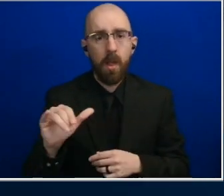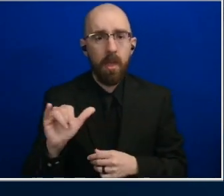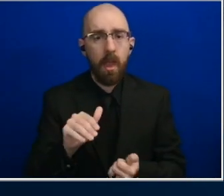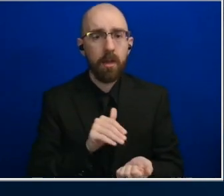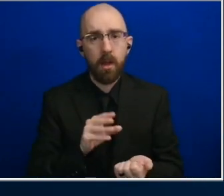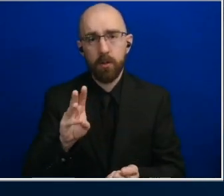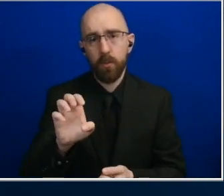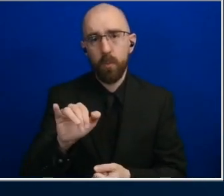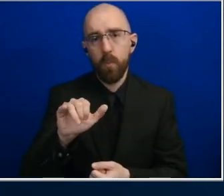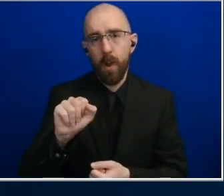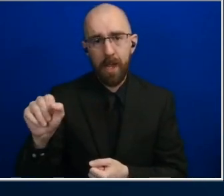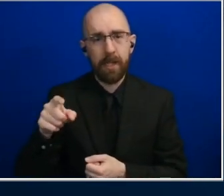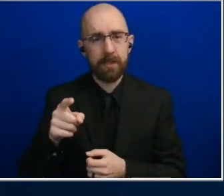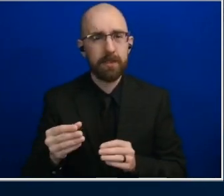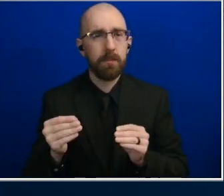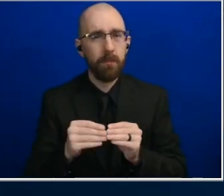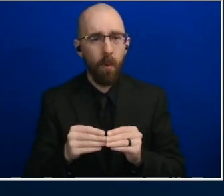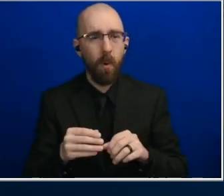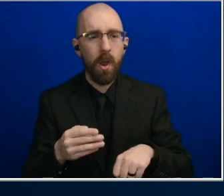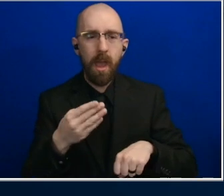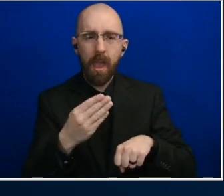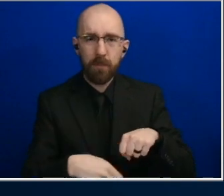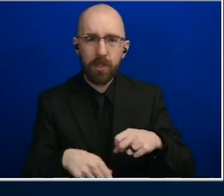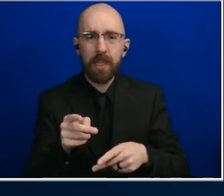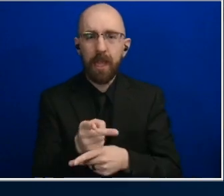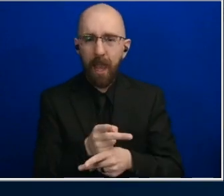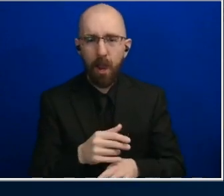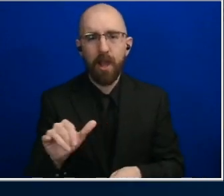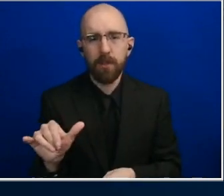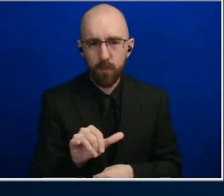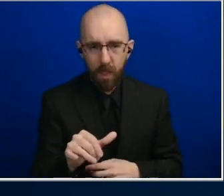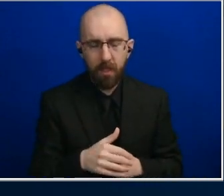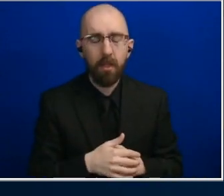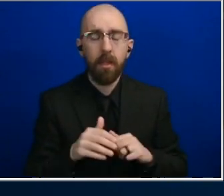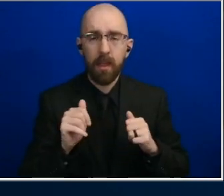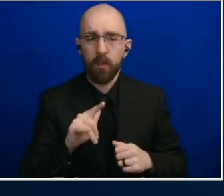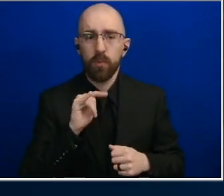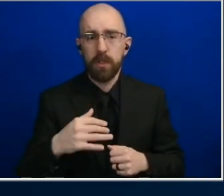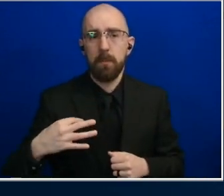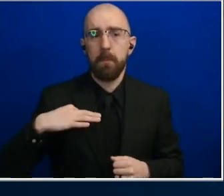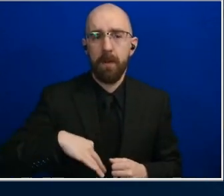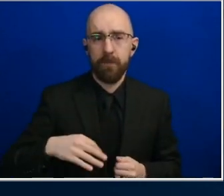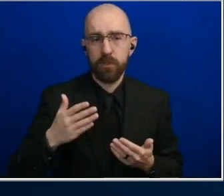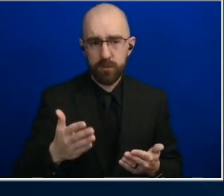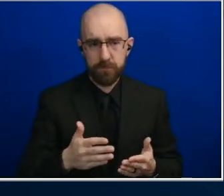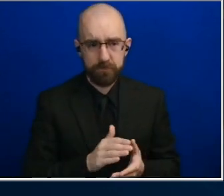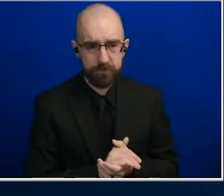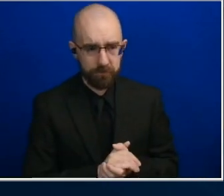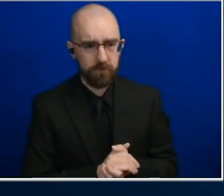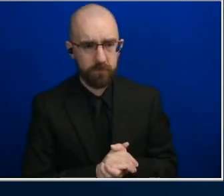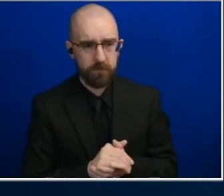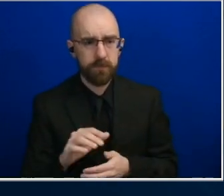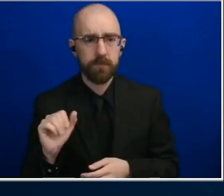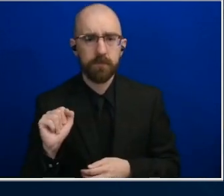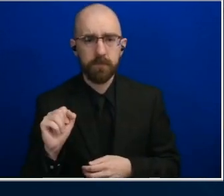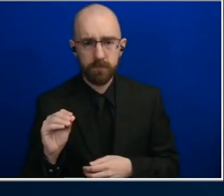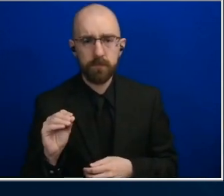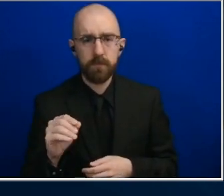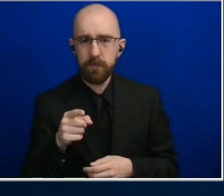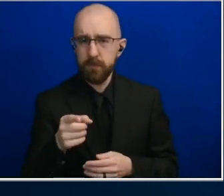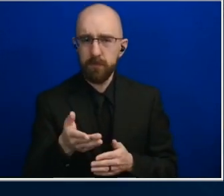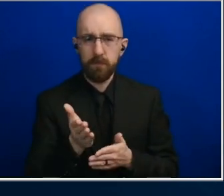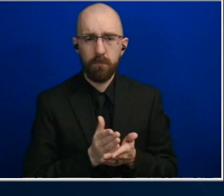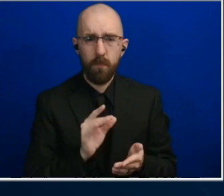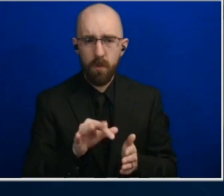lot of amputee care as well, can really be beneficial. In this part of the surgery, once